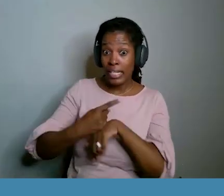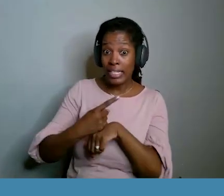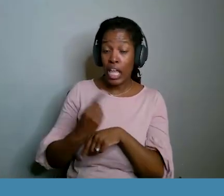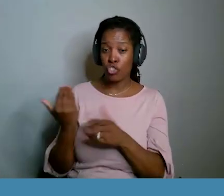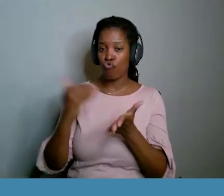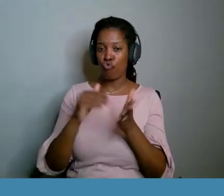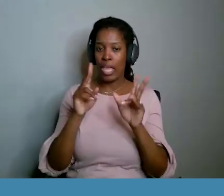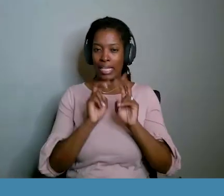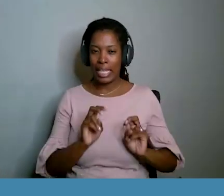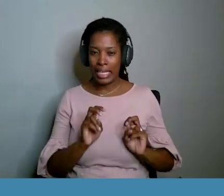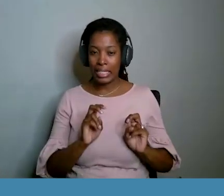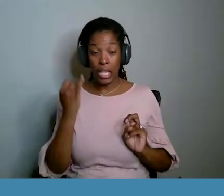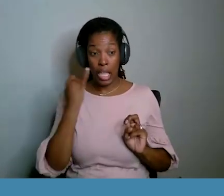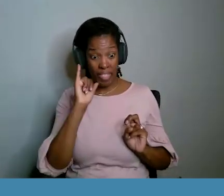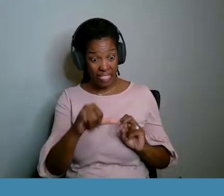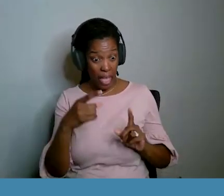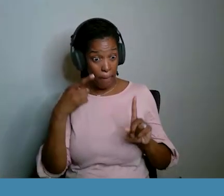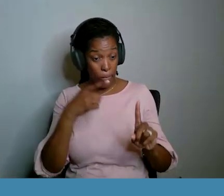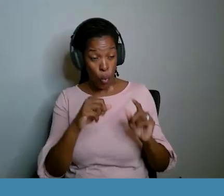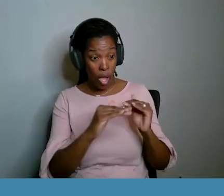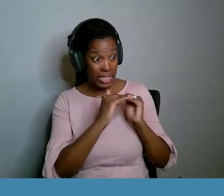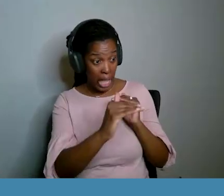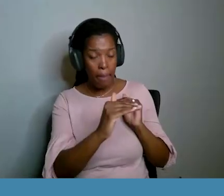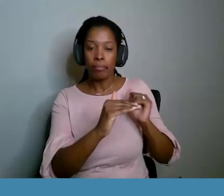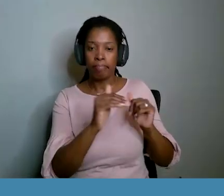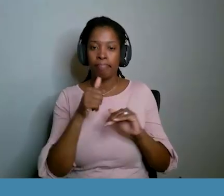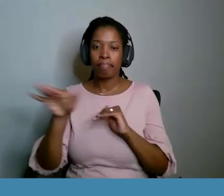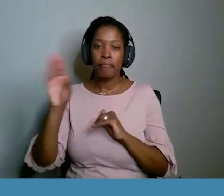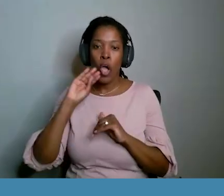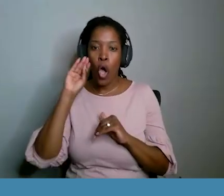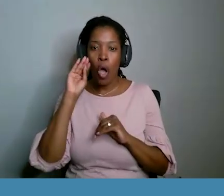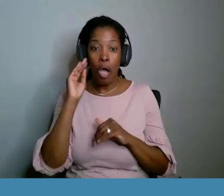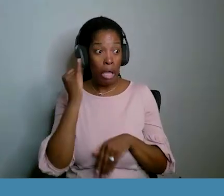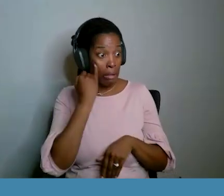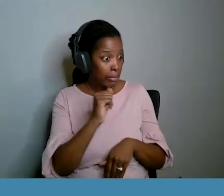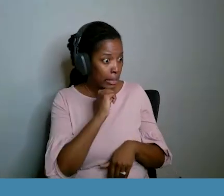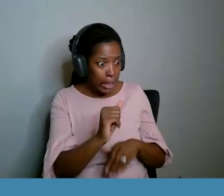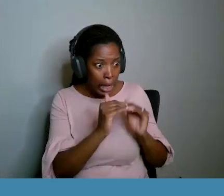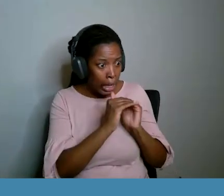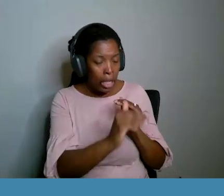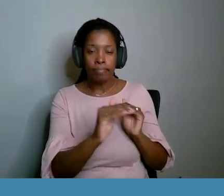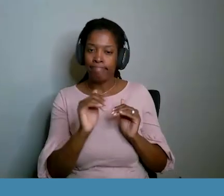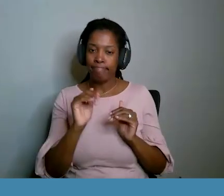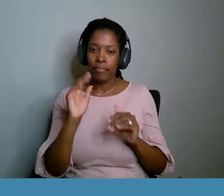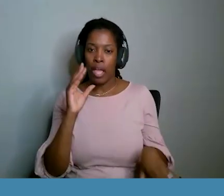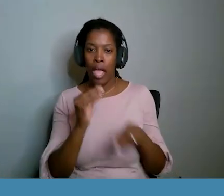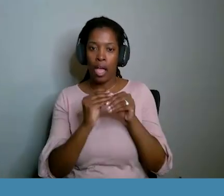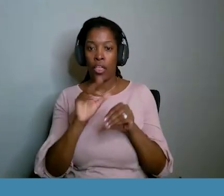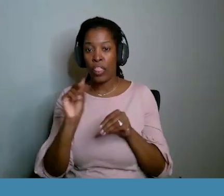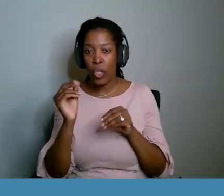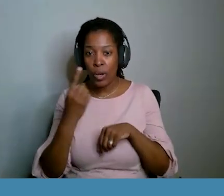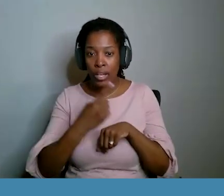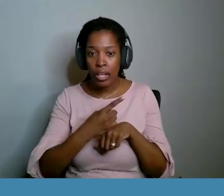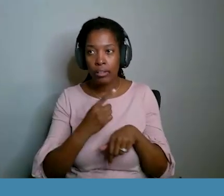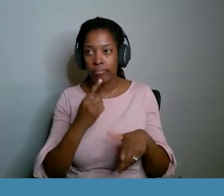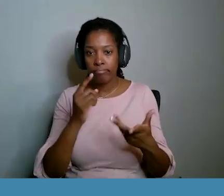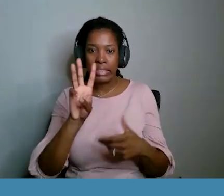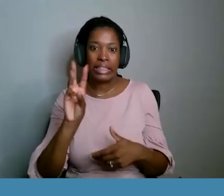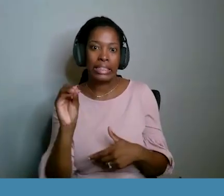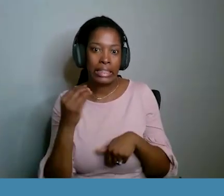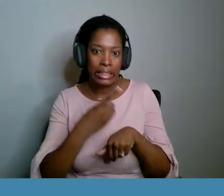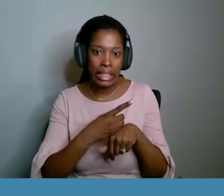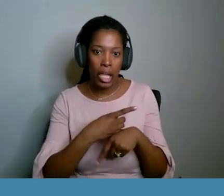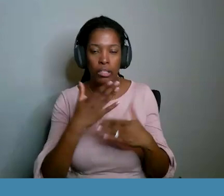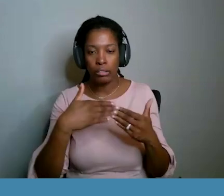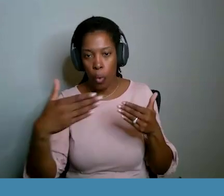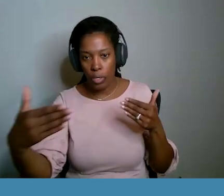stabilized, they would be discharged. If they're not stabilized, the court may approve them for another 30 days, another 60 days, so on and so forth. But this